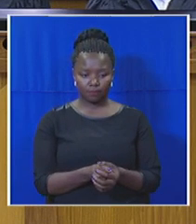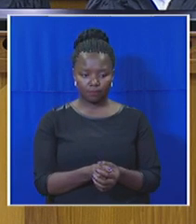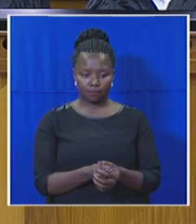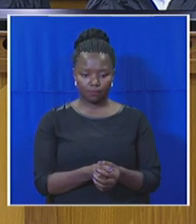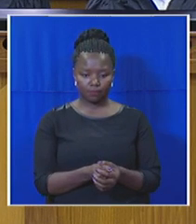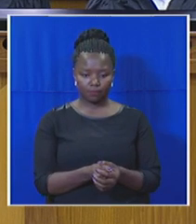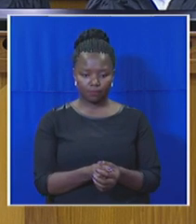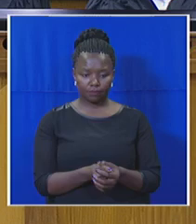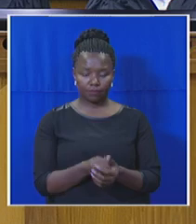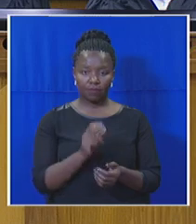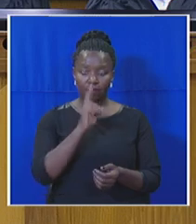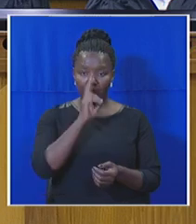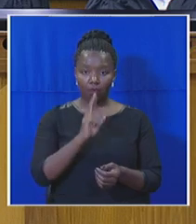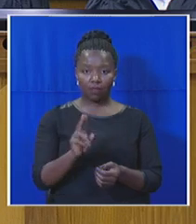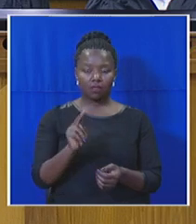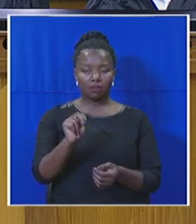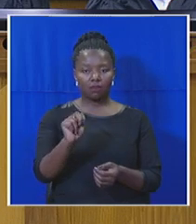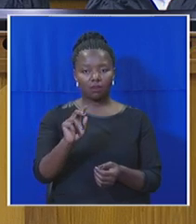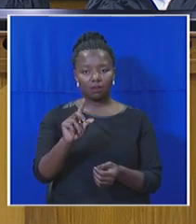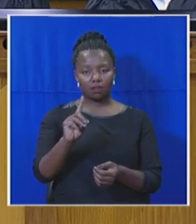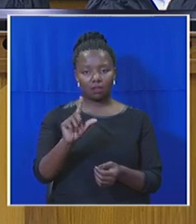The Honorable Ndlozi.